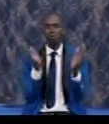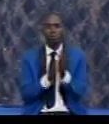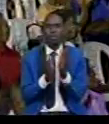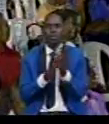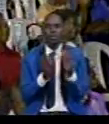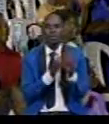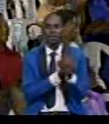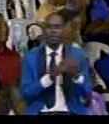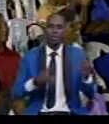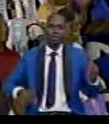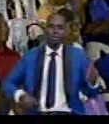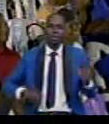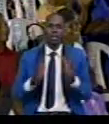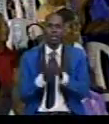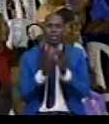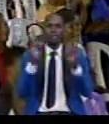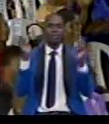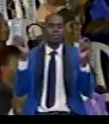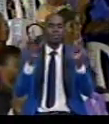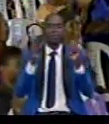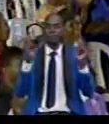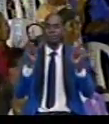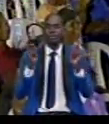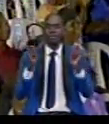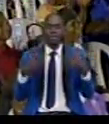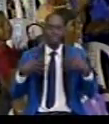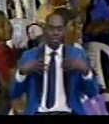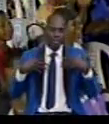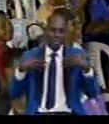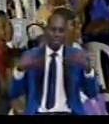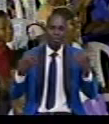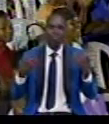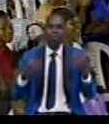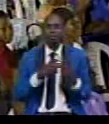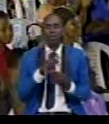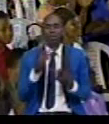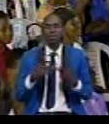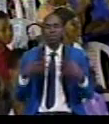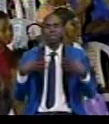Lord! Healed, perfectly healed. We listen to